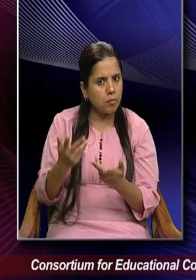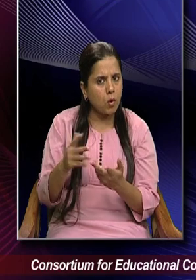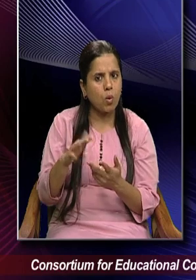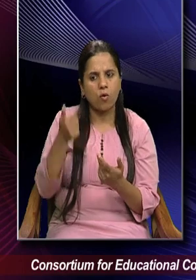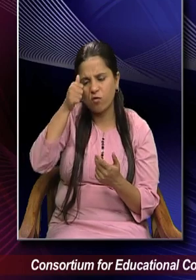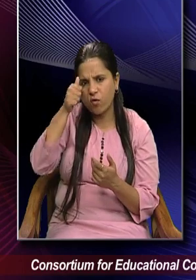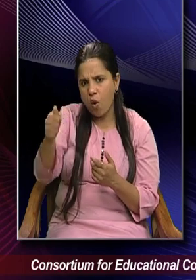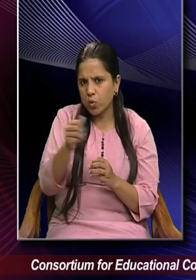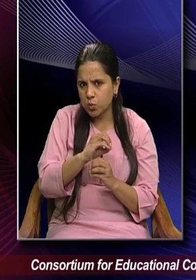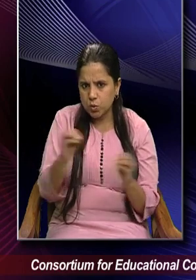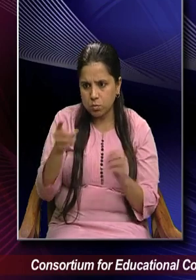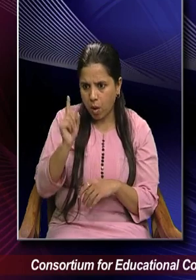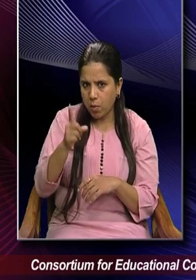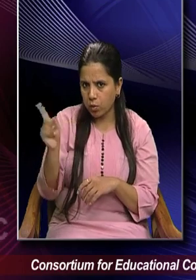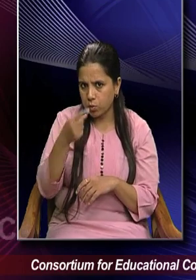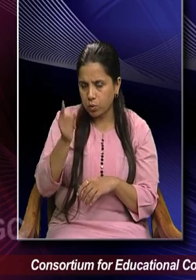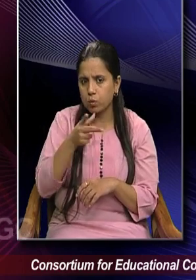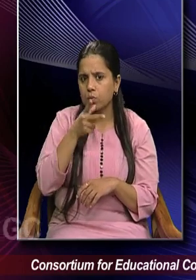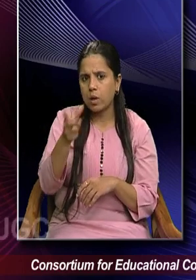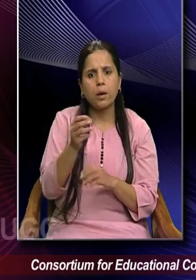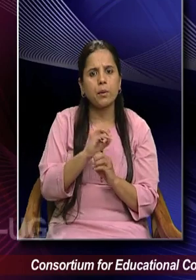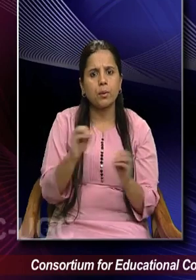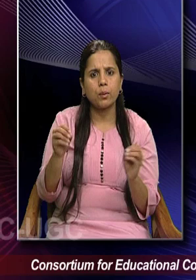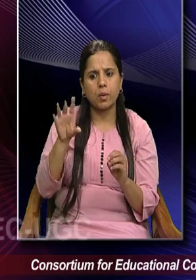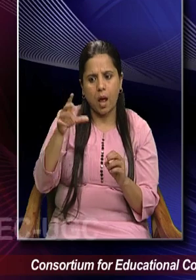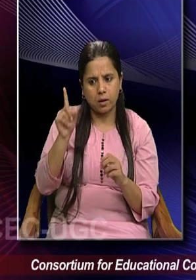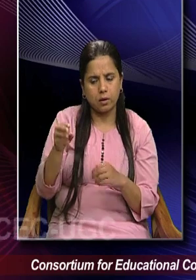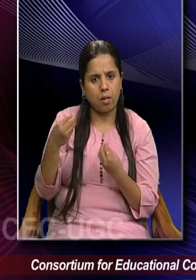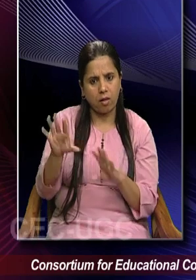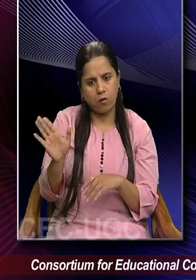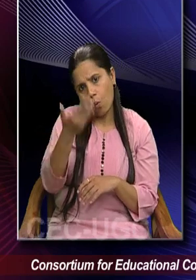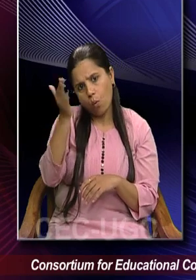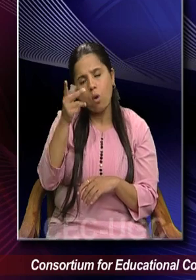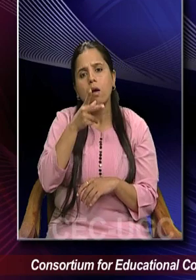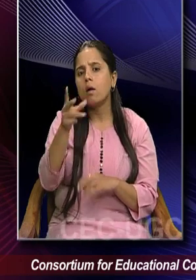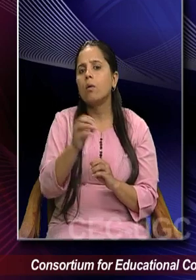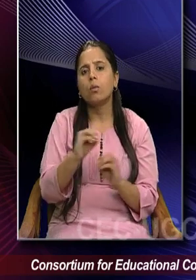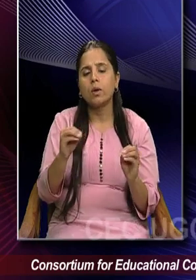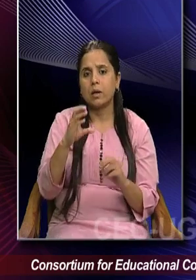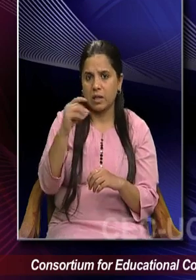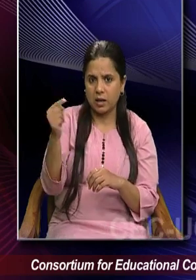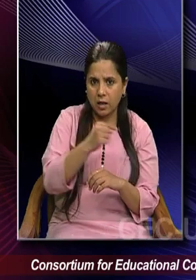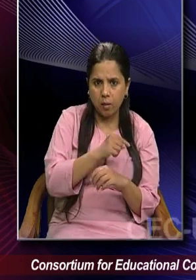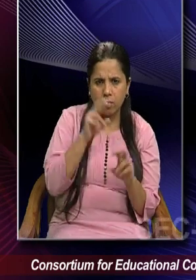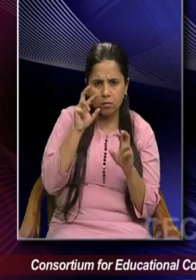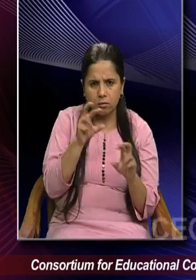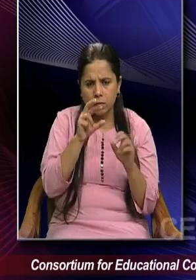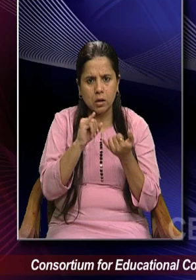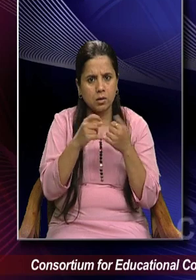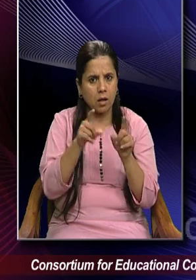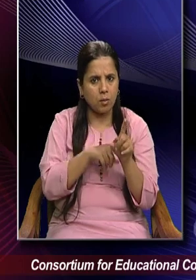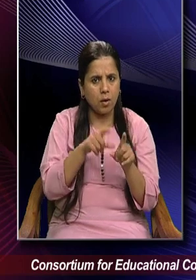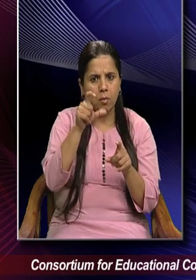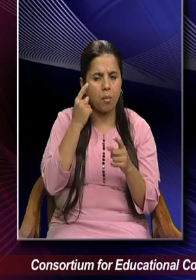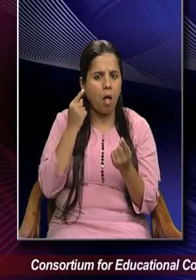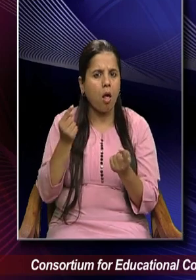coercion compelling the individual to leave the country of origin. Criminals, spies, infiltrators,